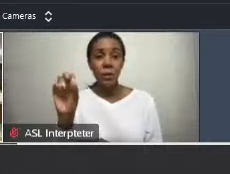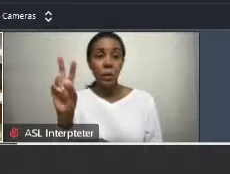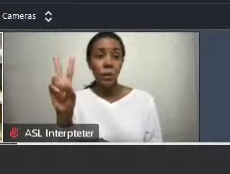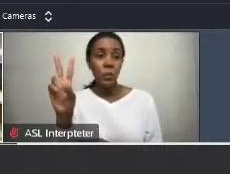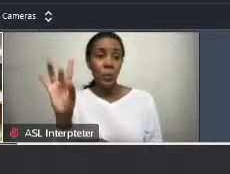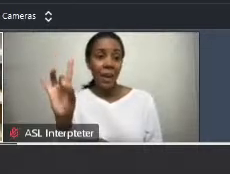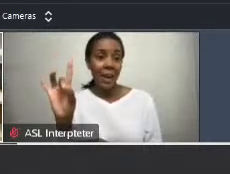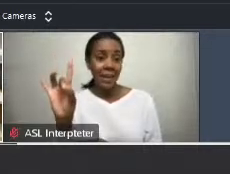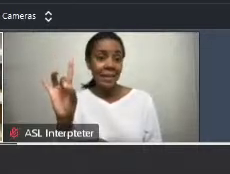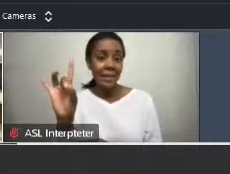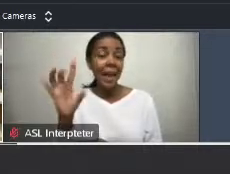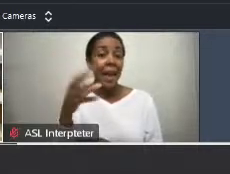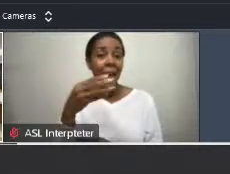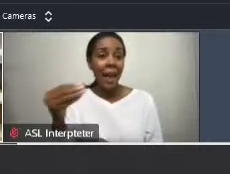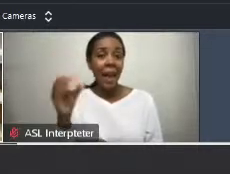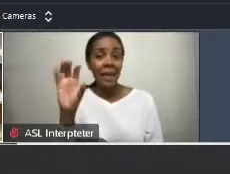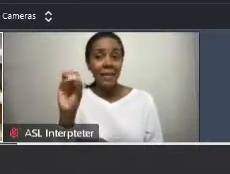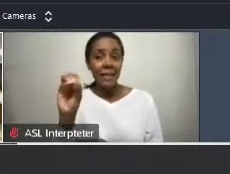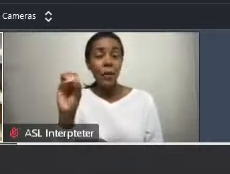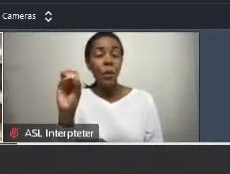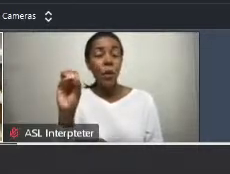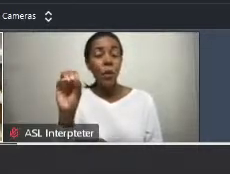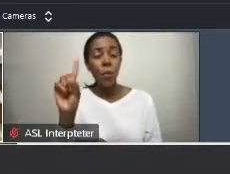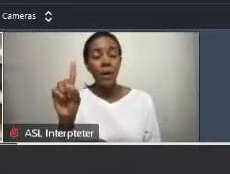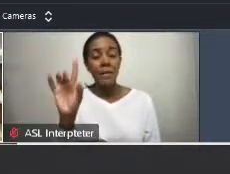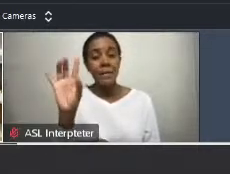0160520028, and